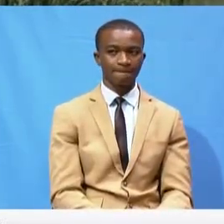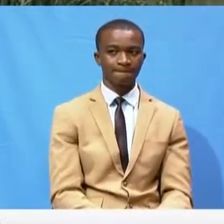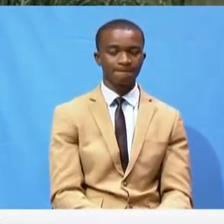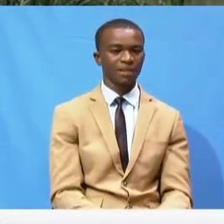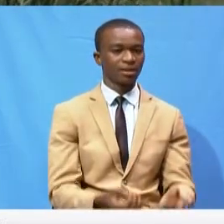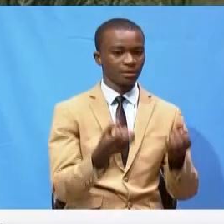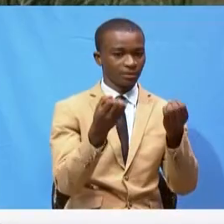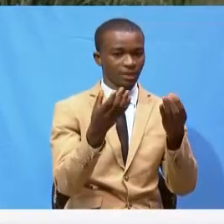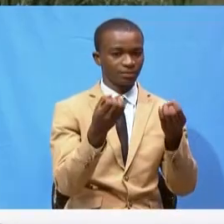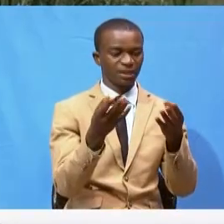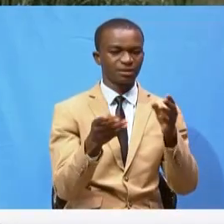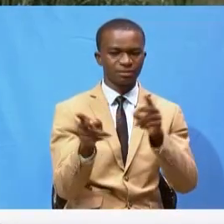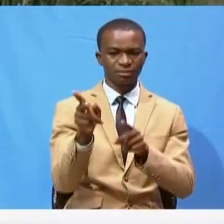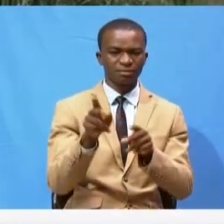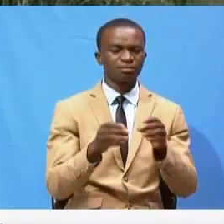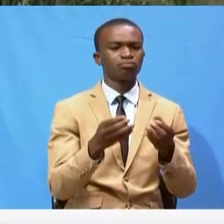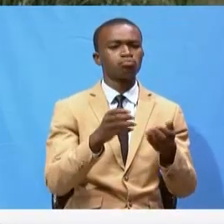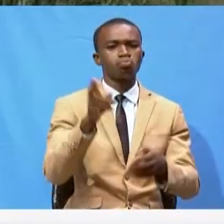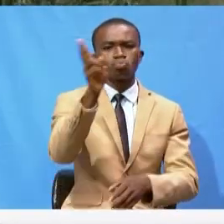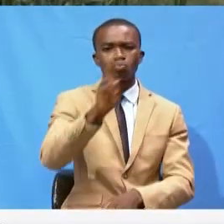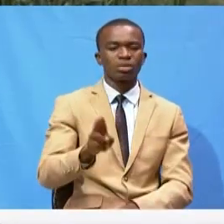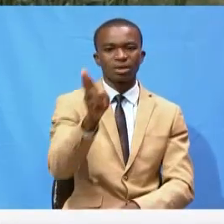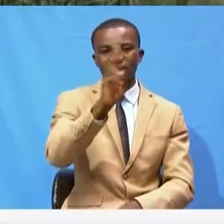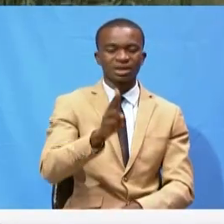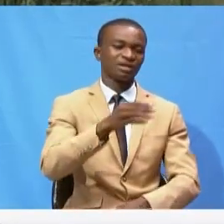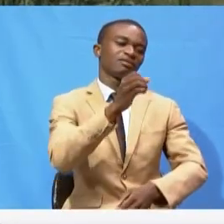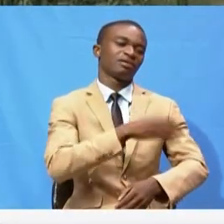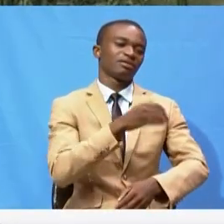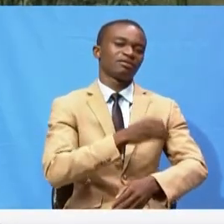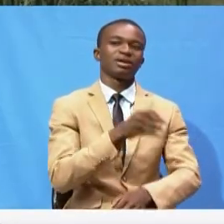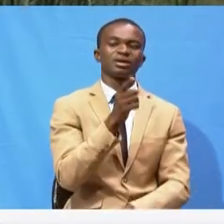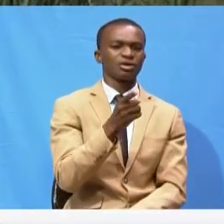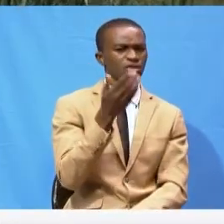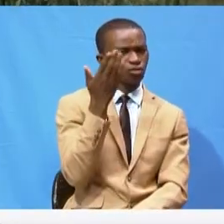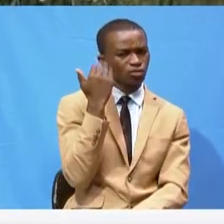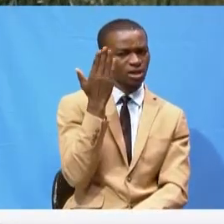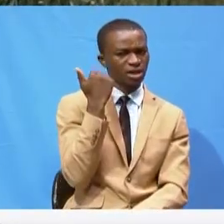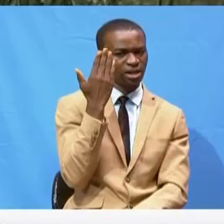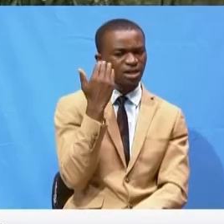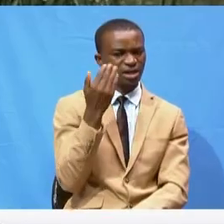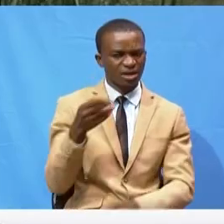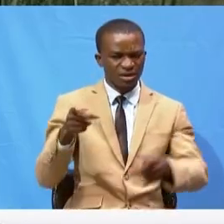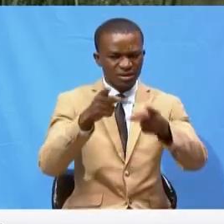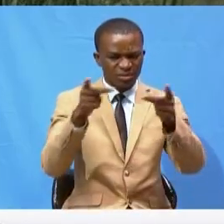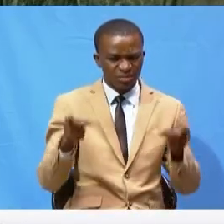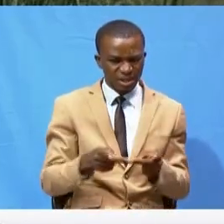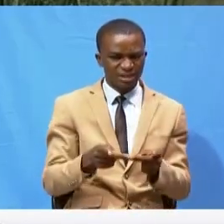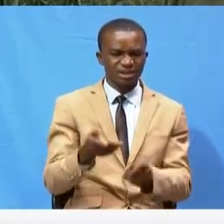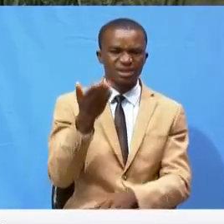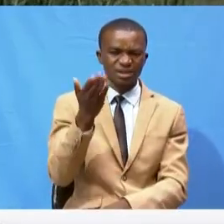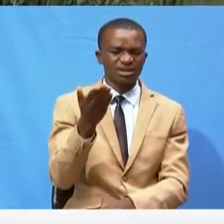been invested. This place used to be a very, very dry place, nice place where construction took